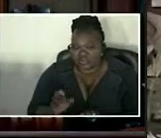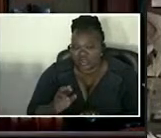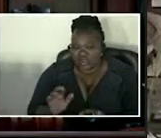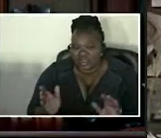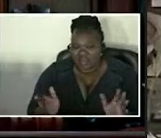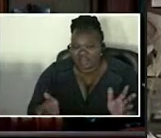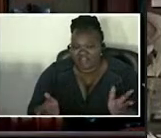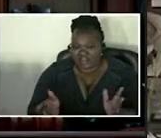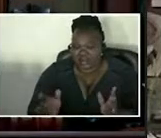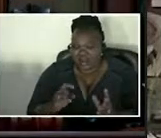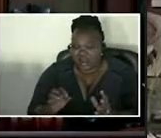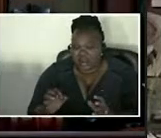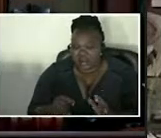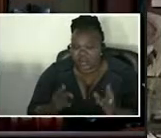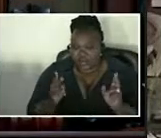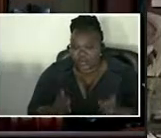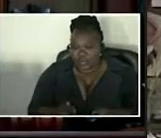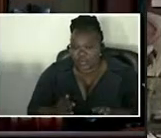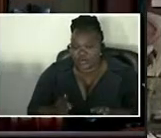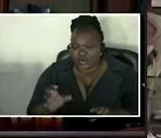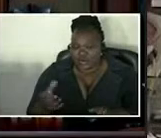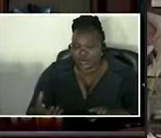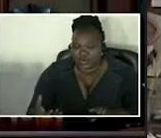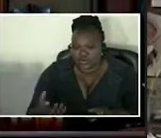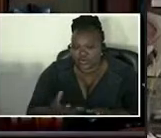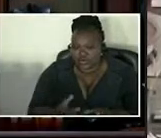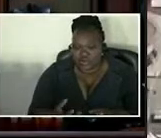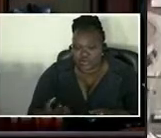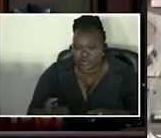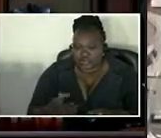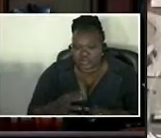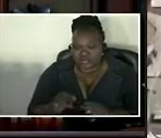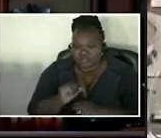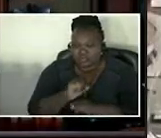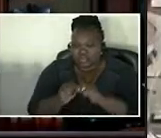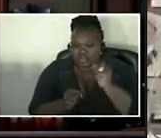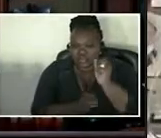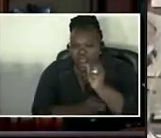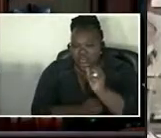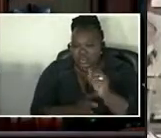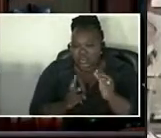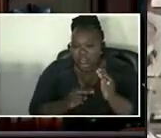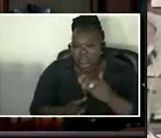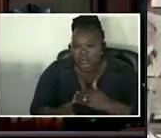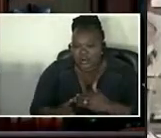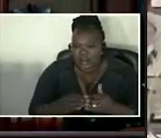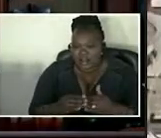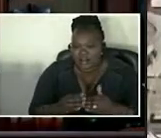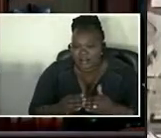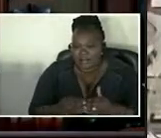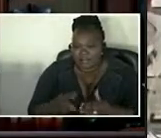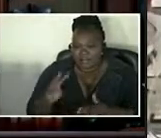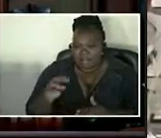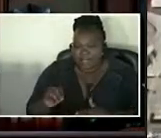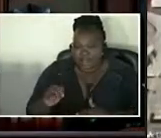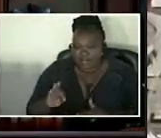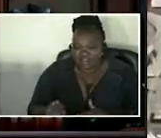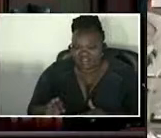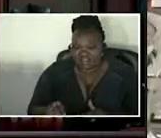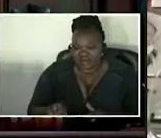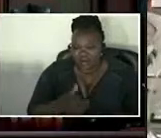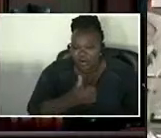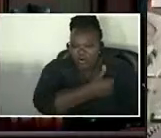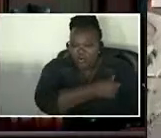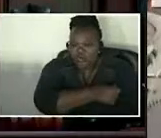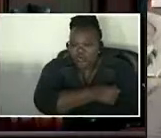resources the functionality of governance structures honorable members the mf has always argued that our hospitals must be